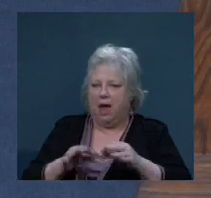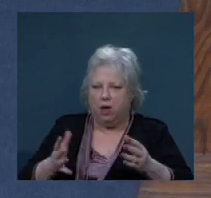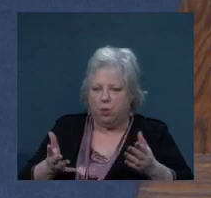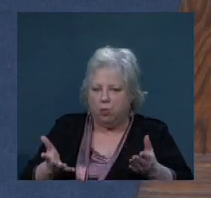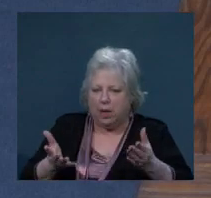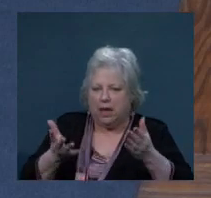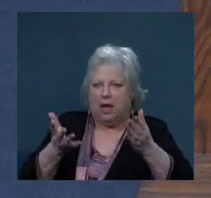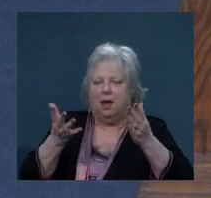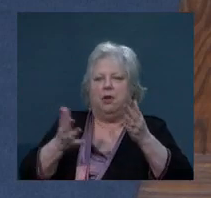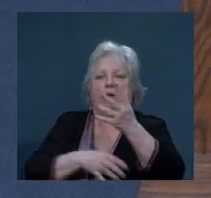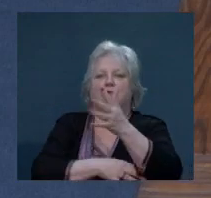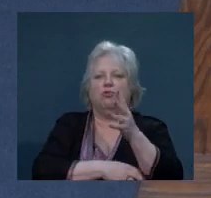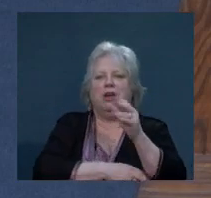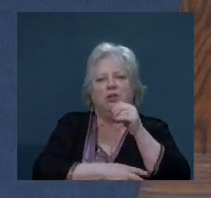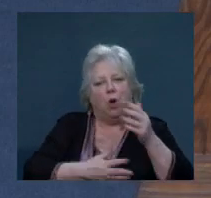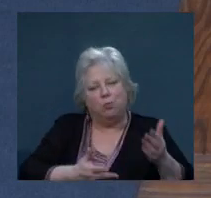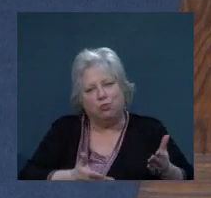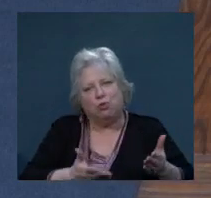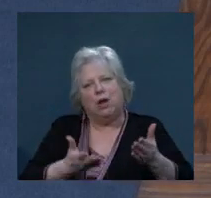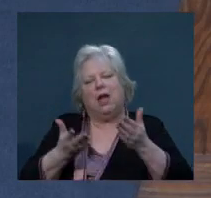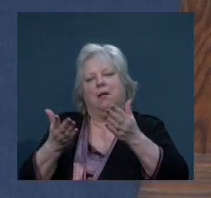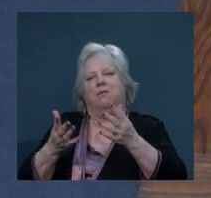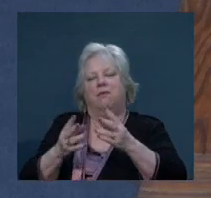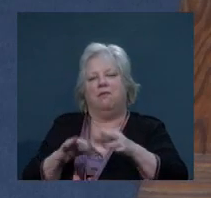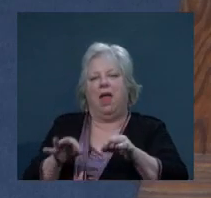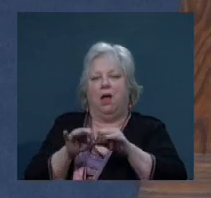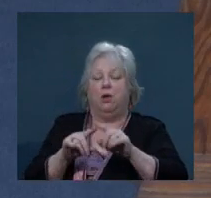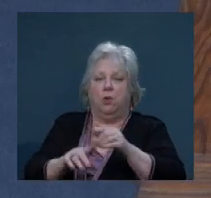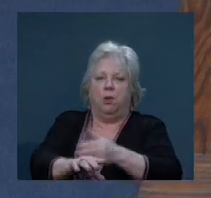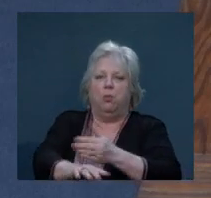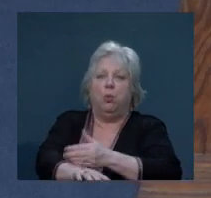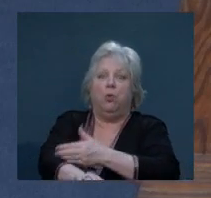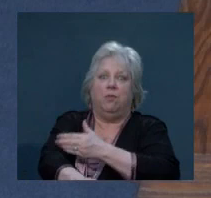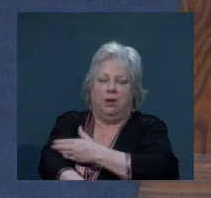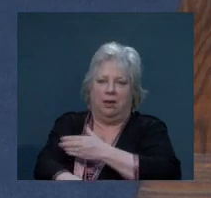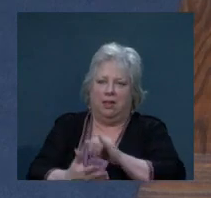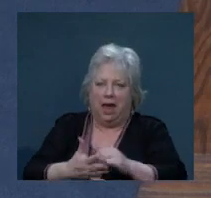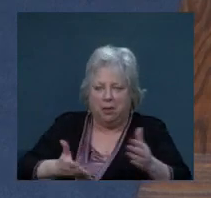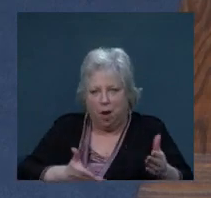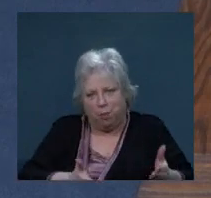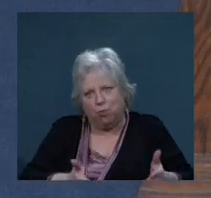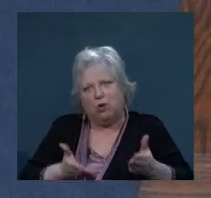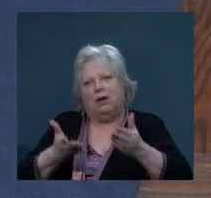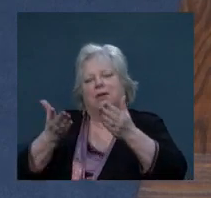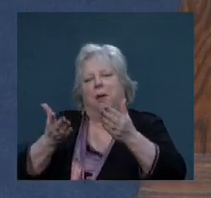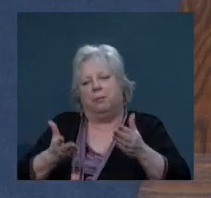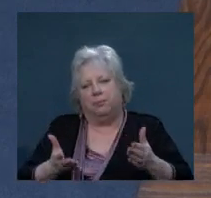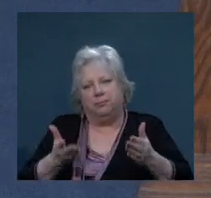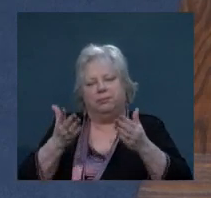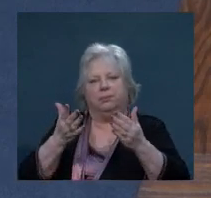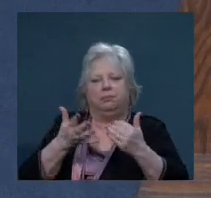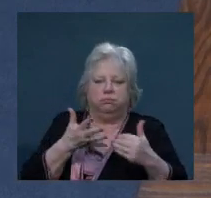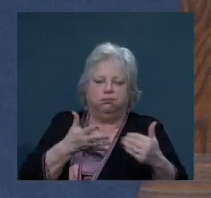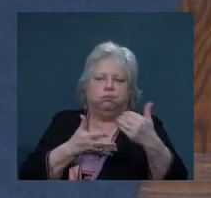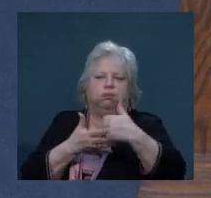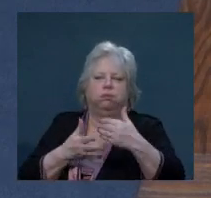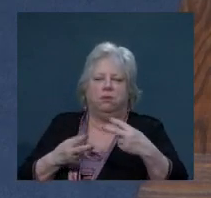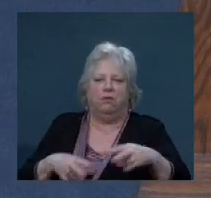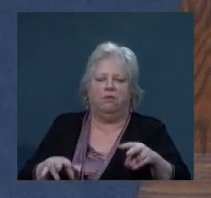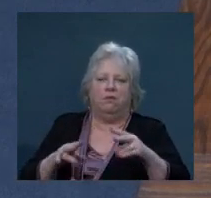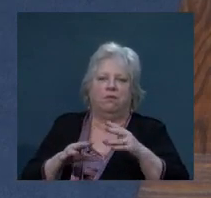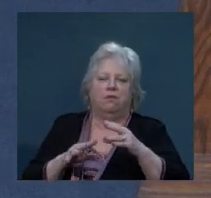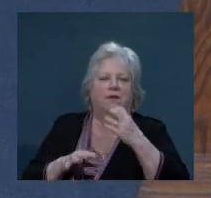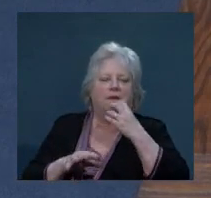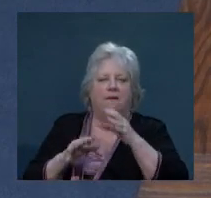up value. Improvements bring value. And that's what I do, and that's what I'm here for.